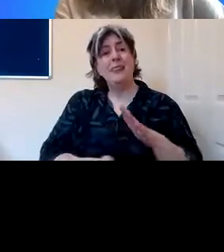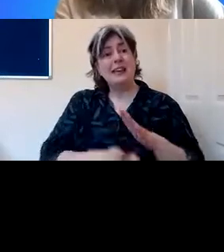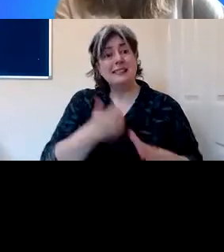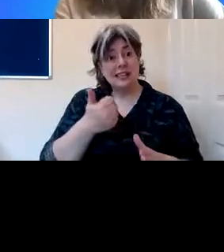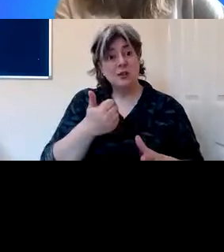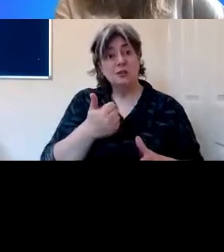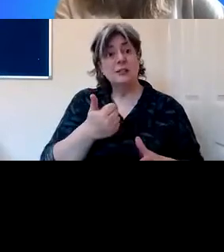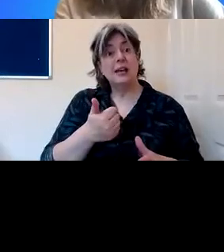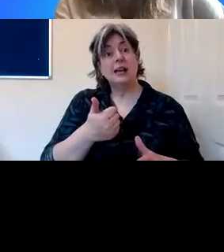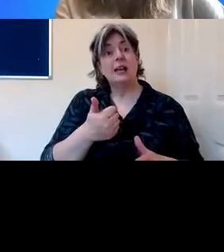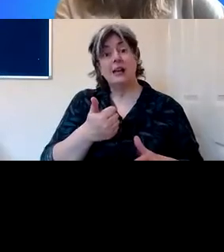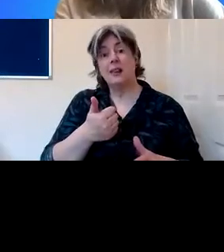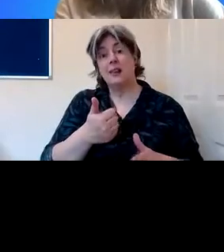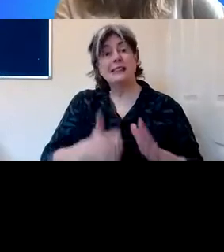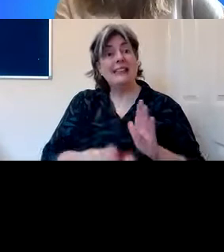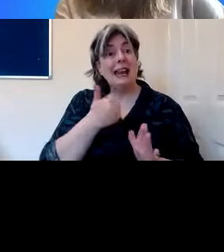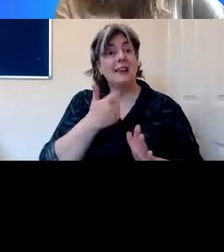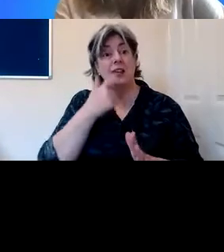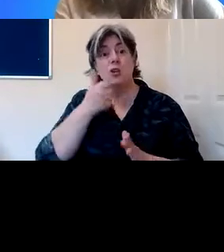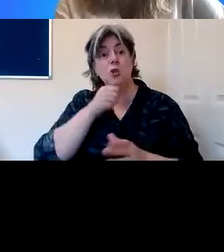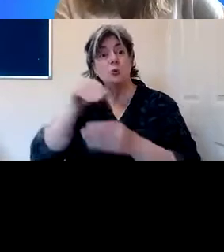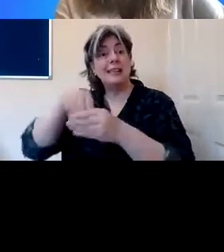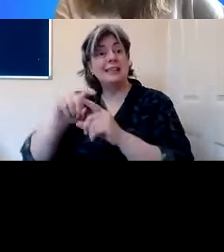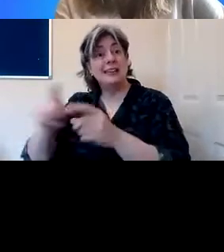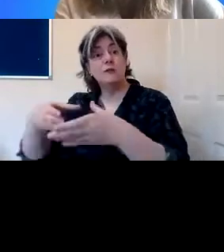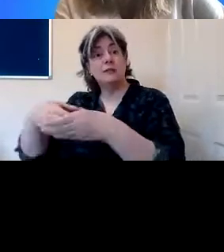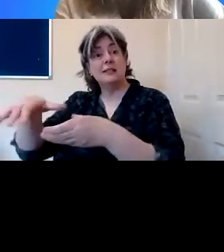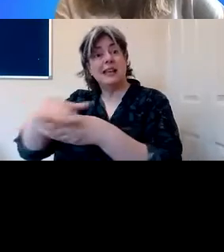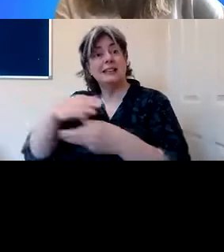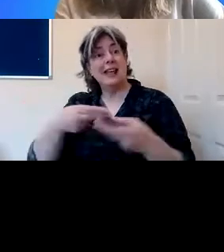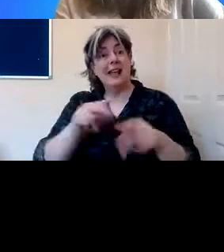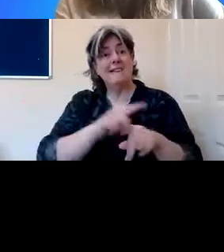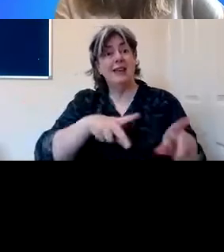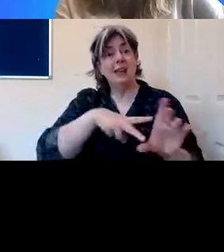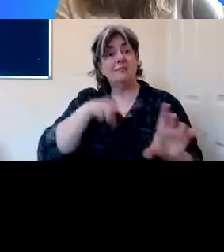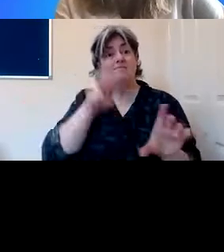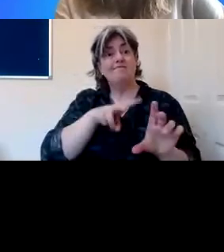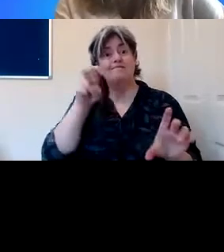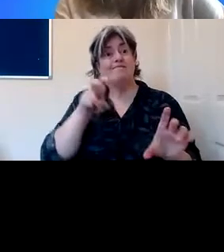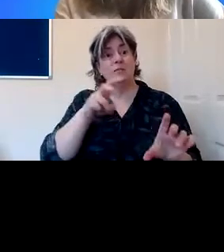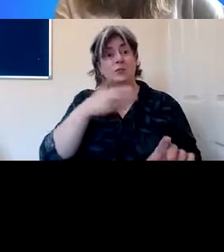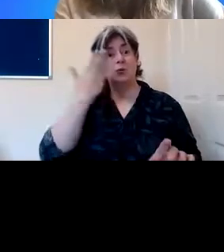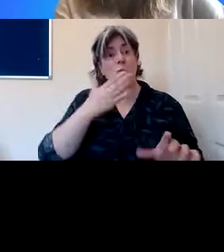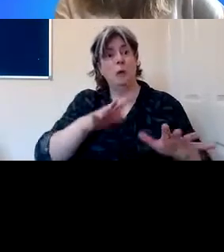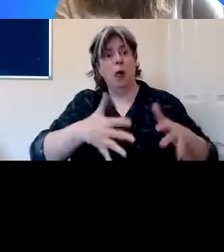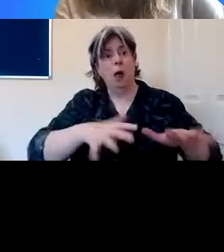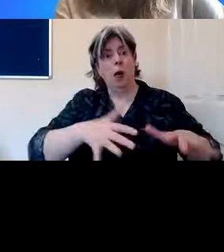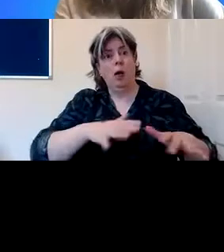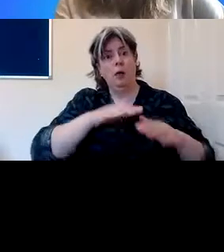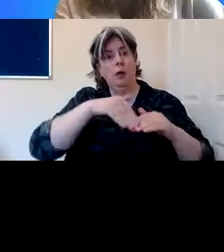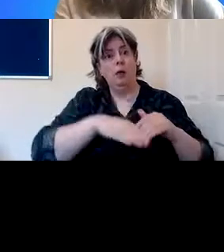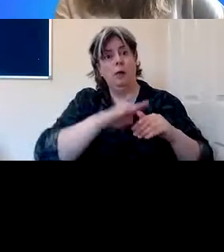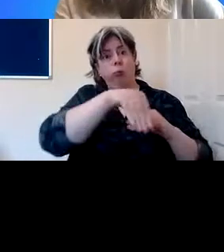settings. And if we lose them and schools lose that stability, that's a real risk to the whole system. In the long